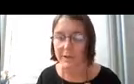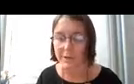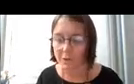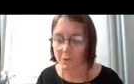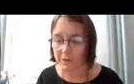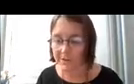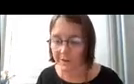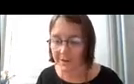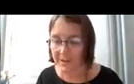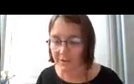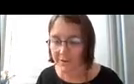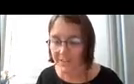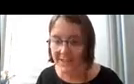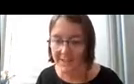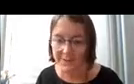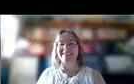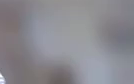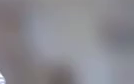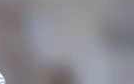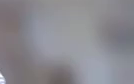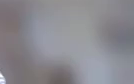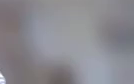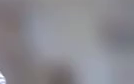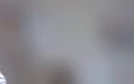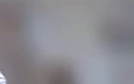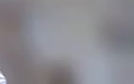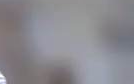video. Brilliant. Well done, everybody.